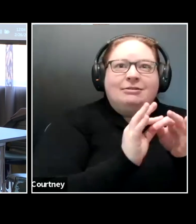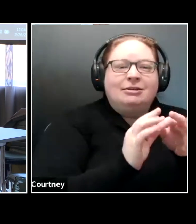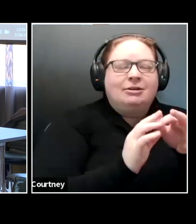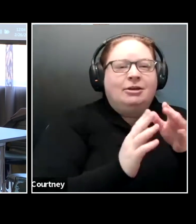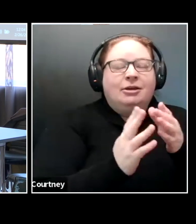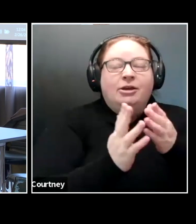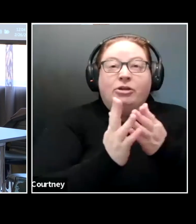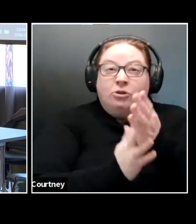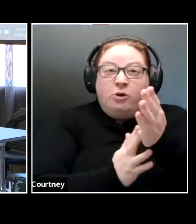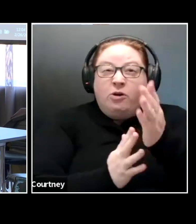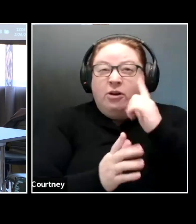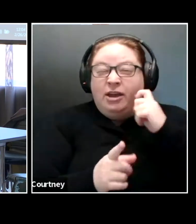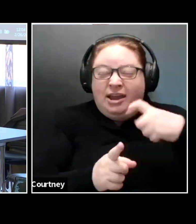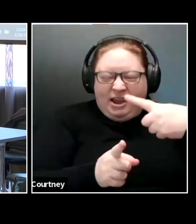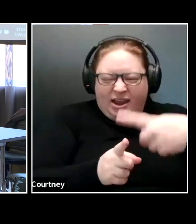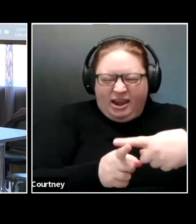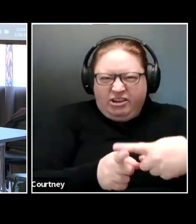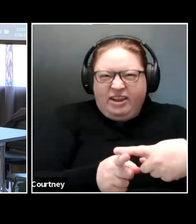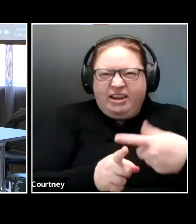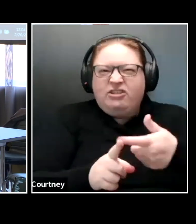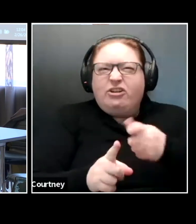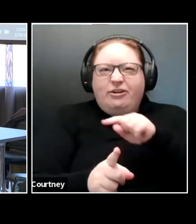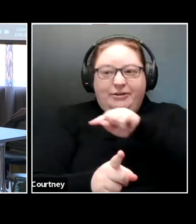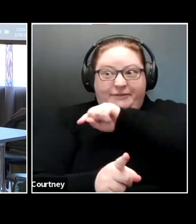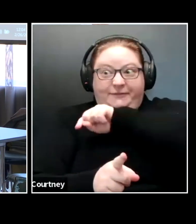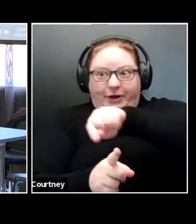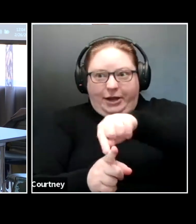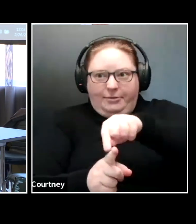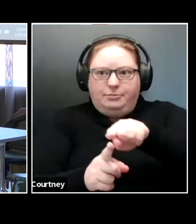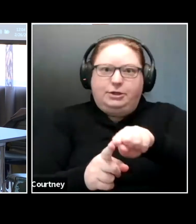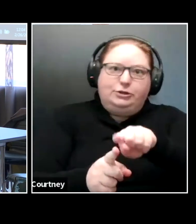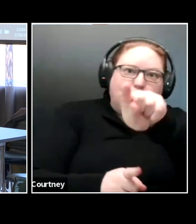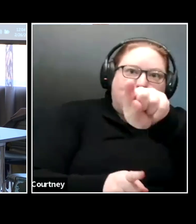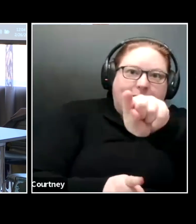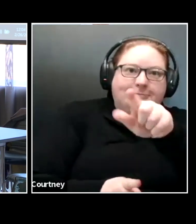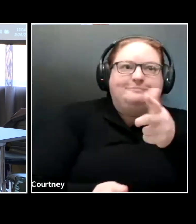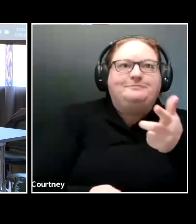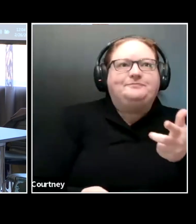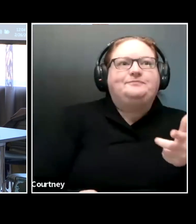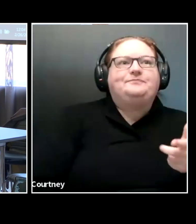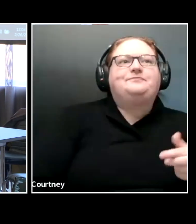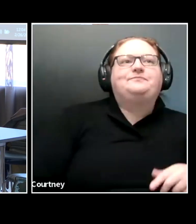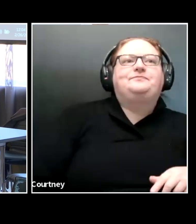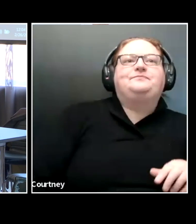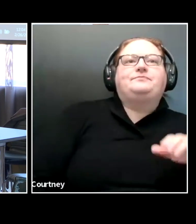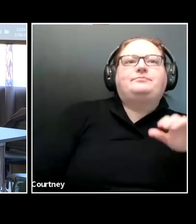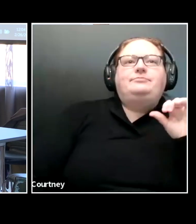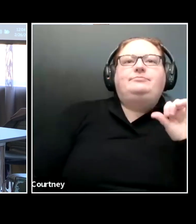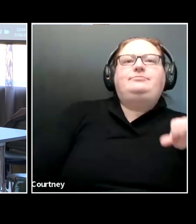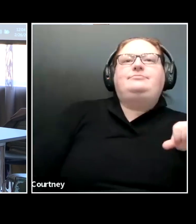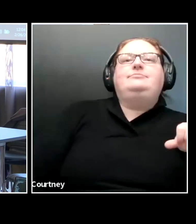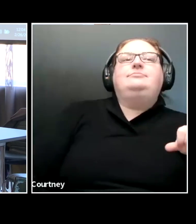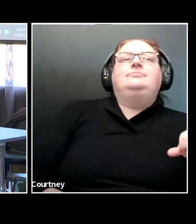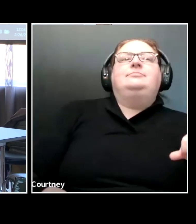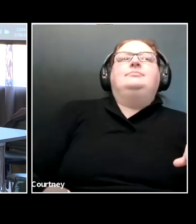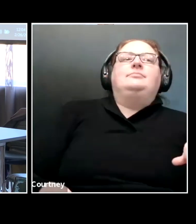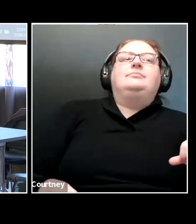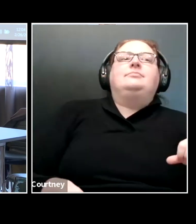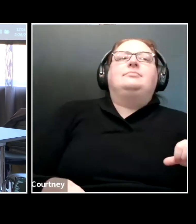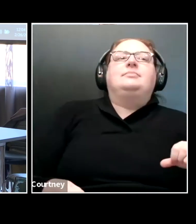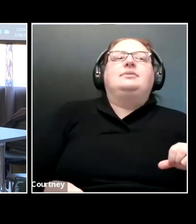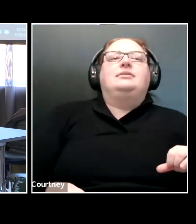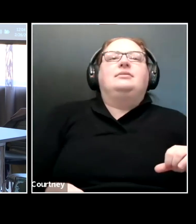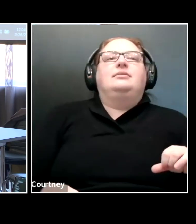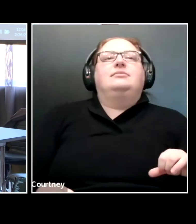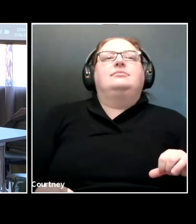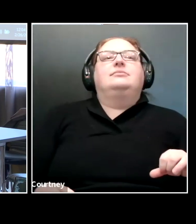particular intersection or from and to it. And so that's what was trying to be conveyed. Now, so that's